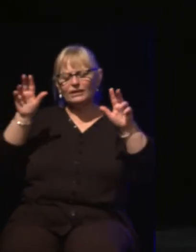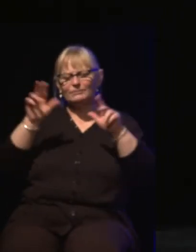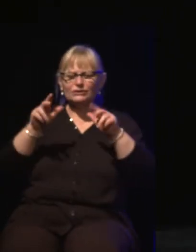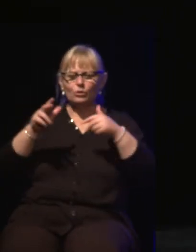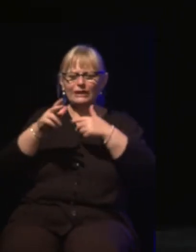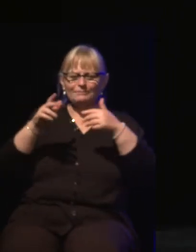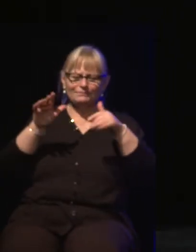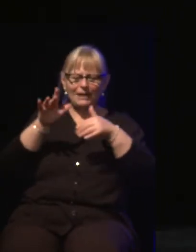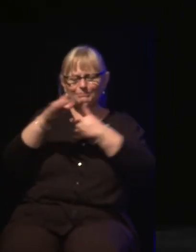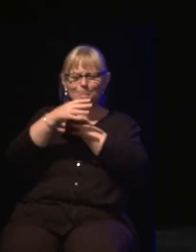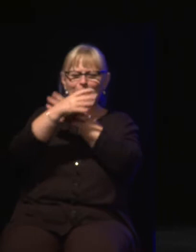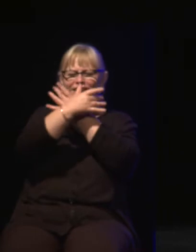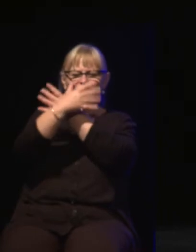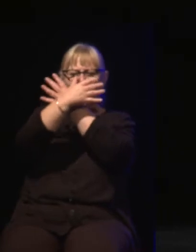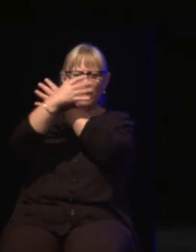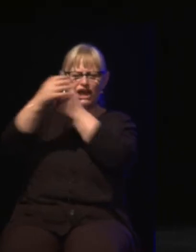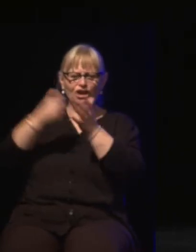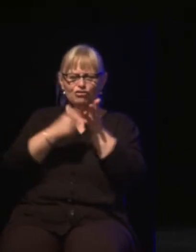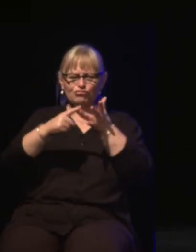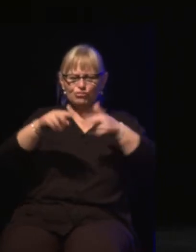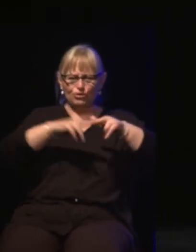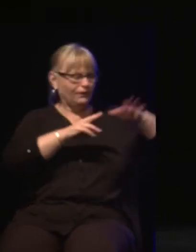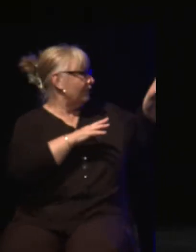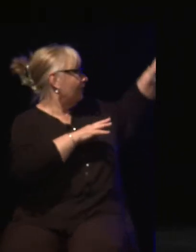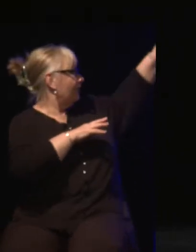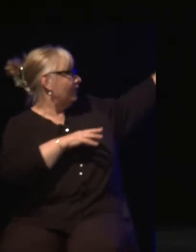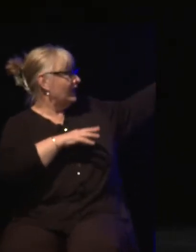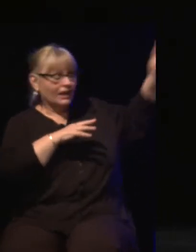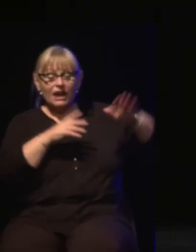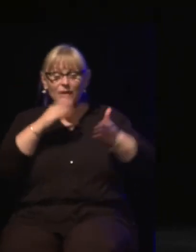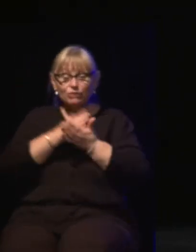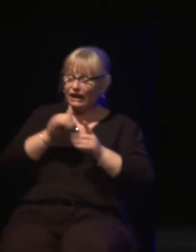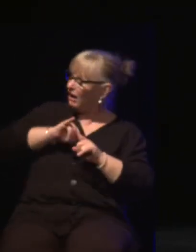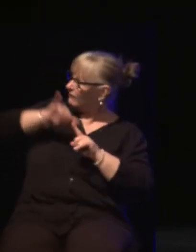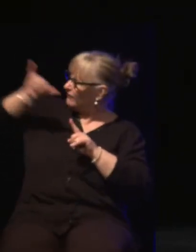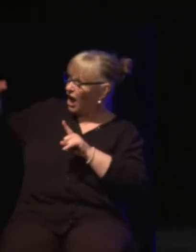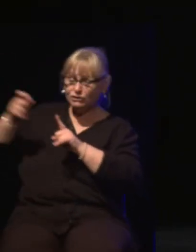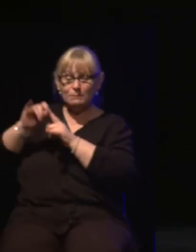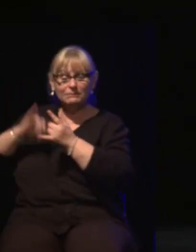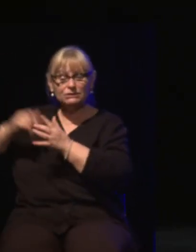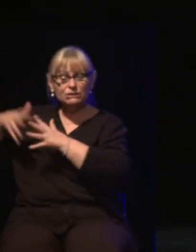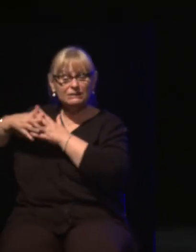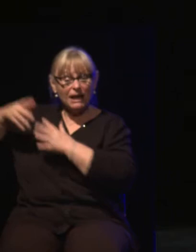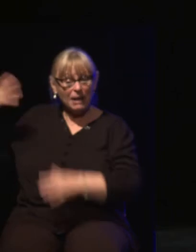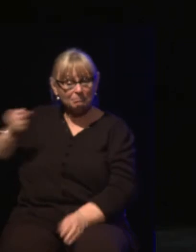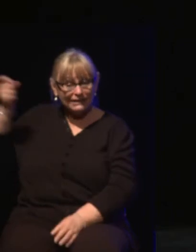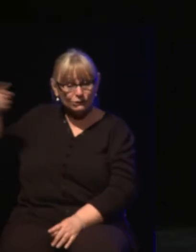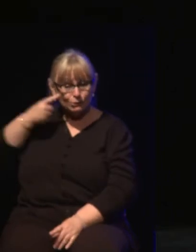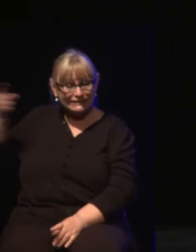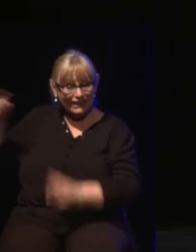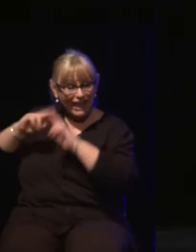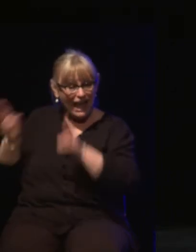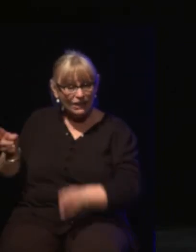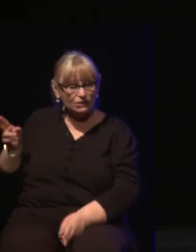figure out why. The funny thing is, though, is that you don't really have to fly from Canberra or from Australia all the way to